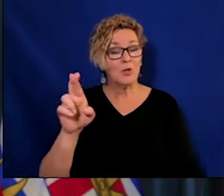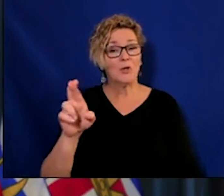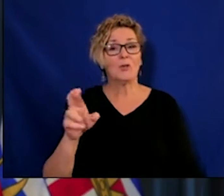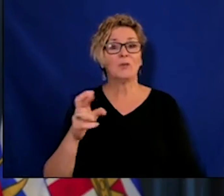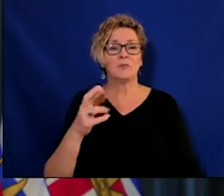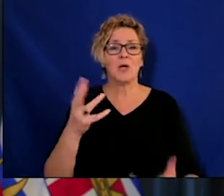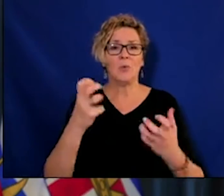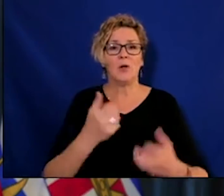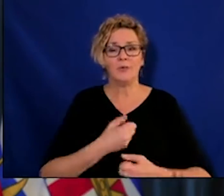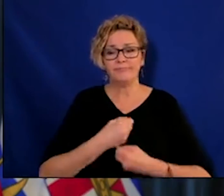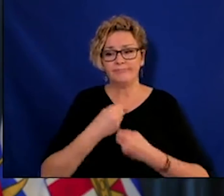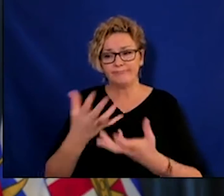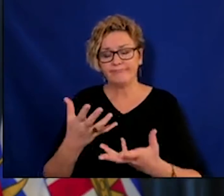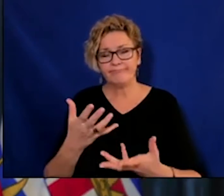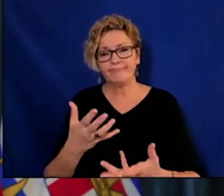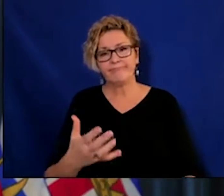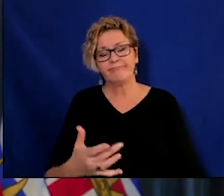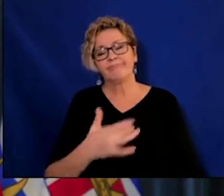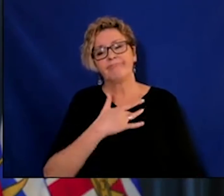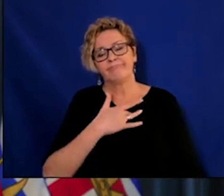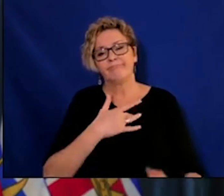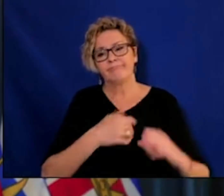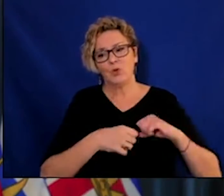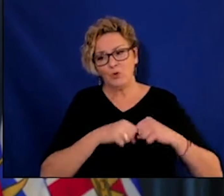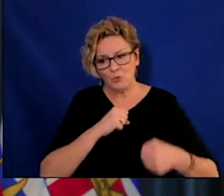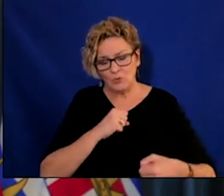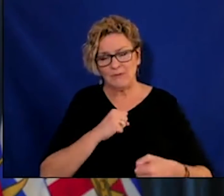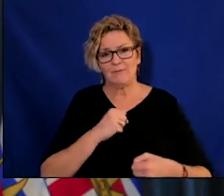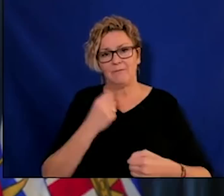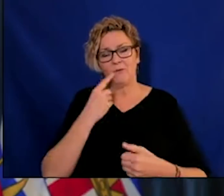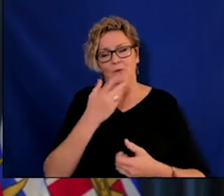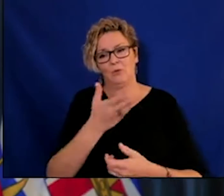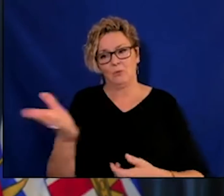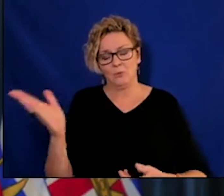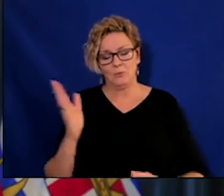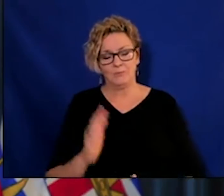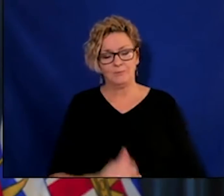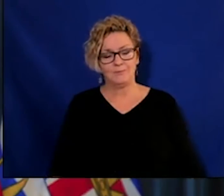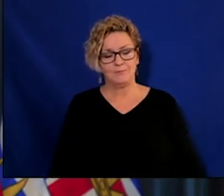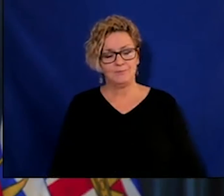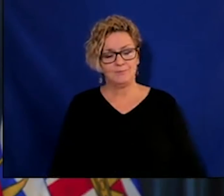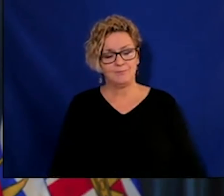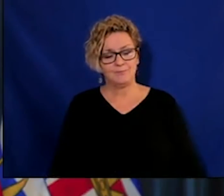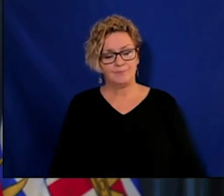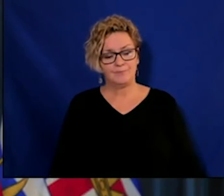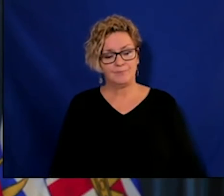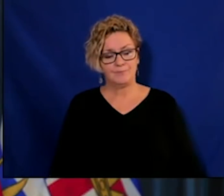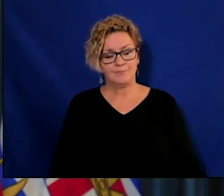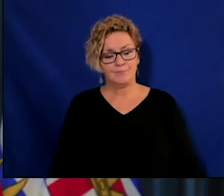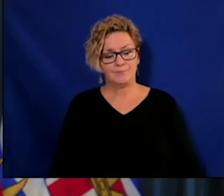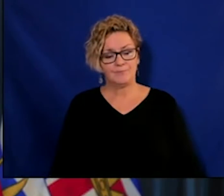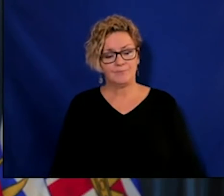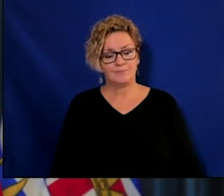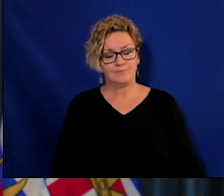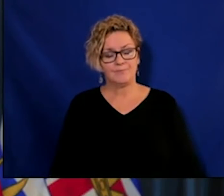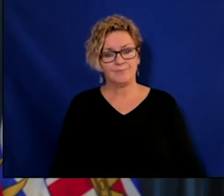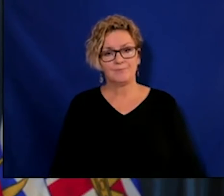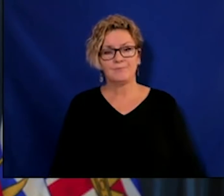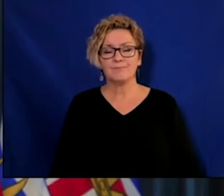person matters, every case matters, and when we lose 17 people, that is a profound loss for us, one that affects us